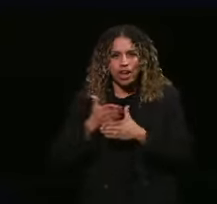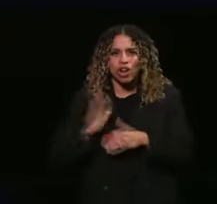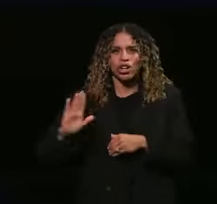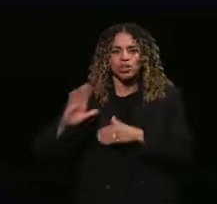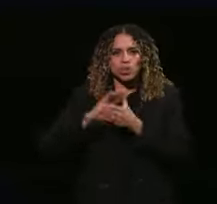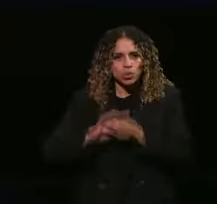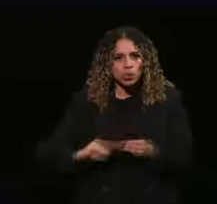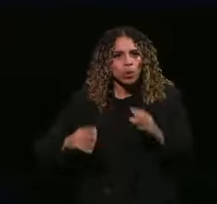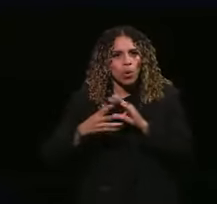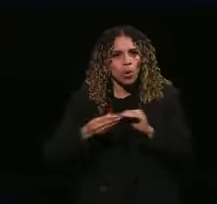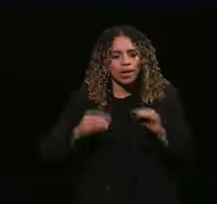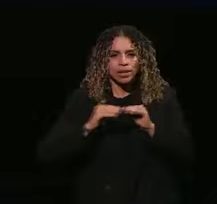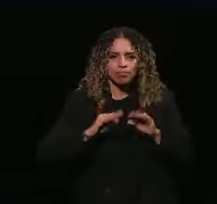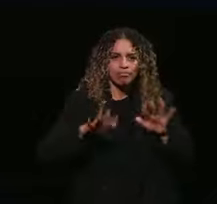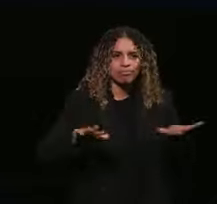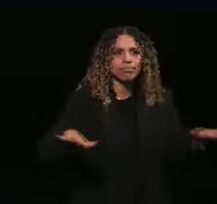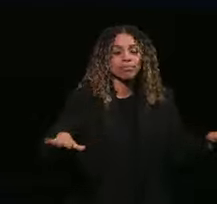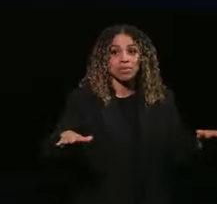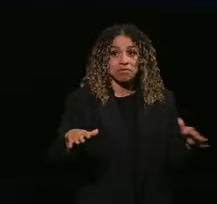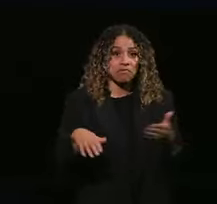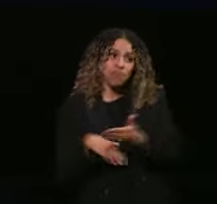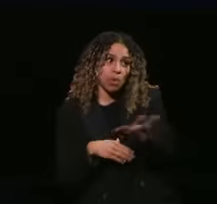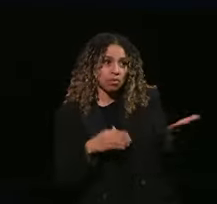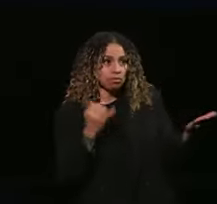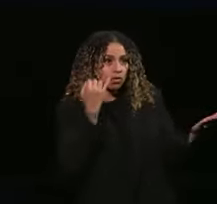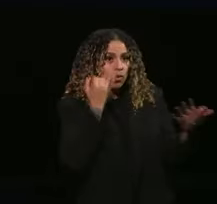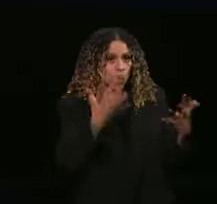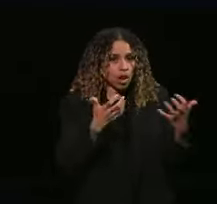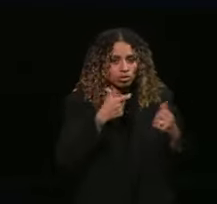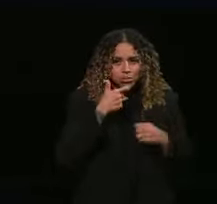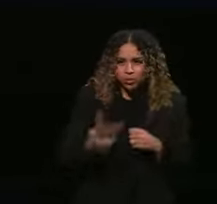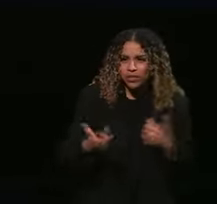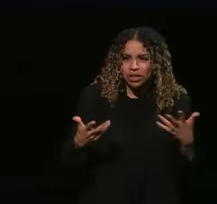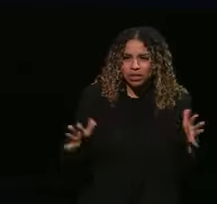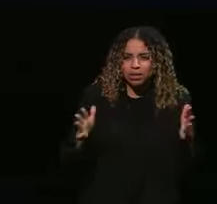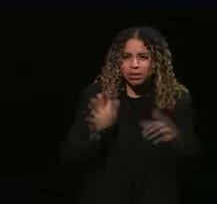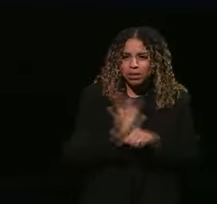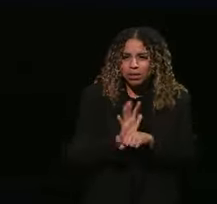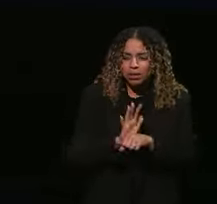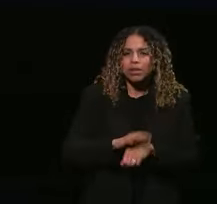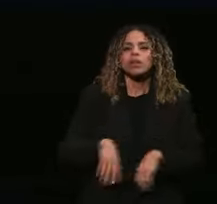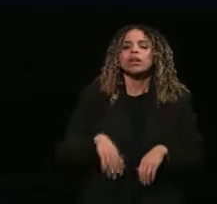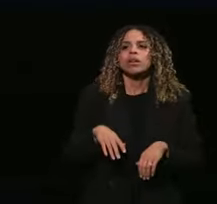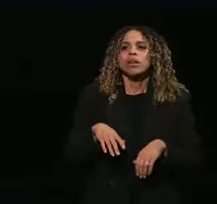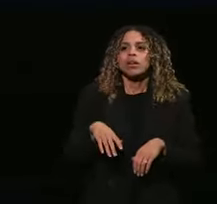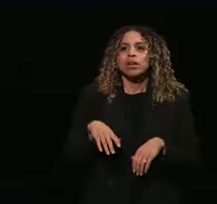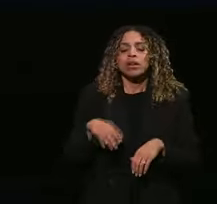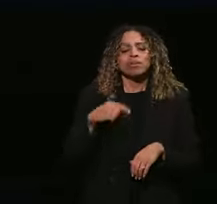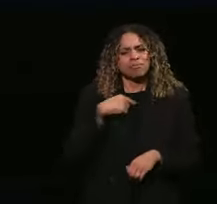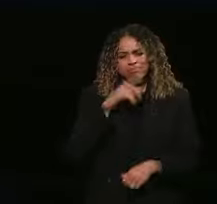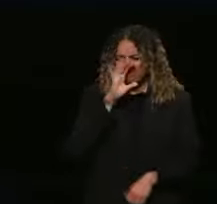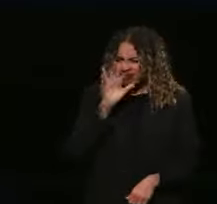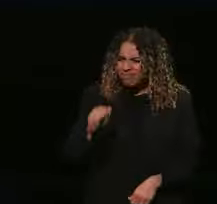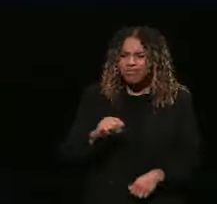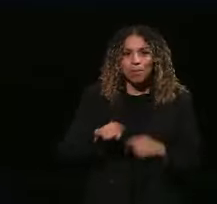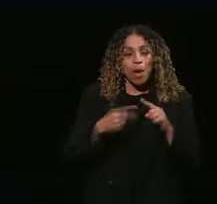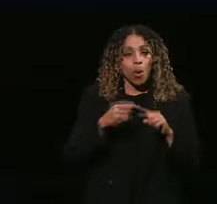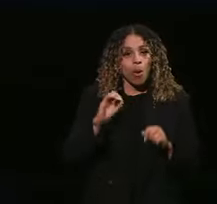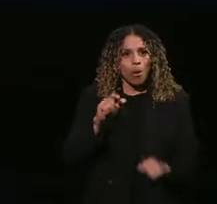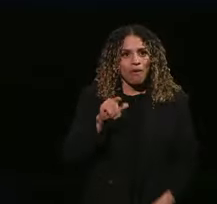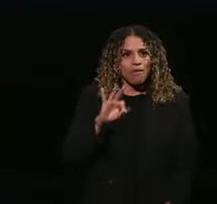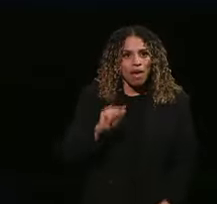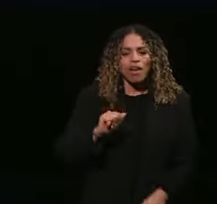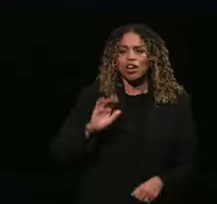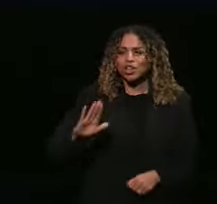And as for those who saw the movie, what fascinated me the most about Ulfa and her two